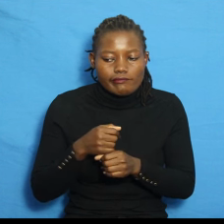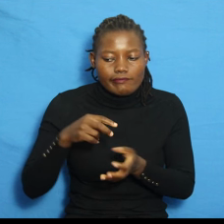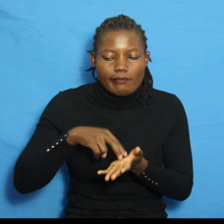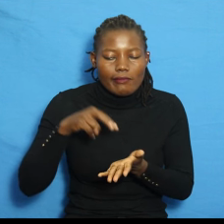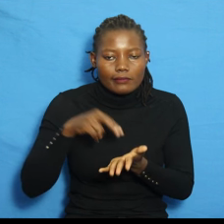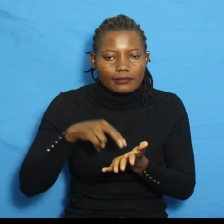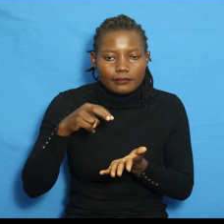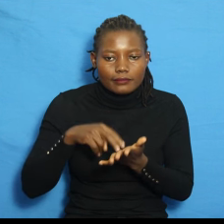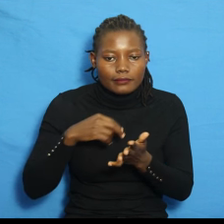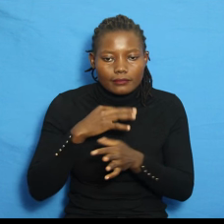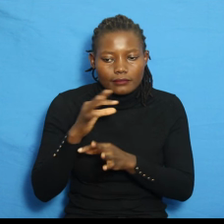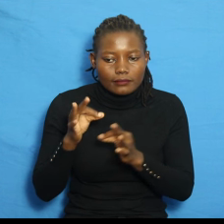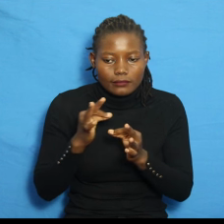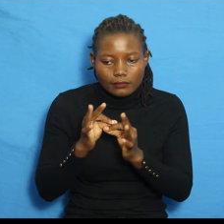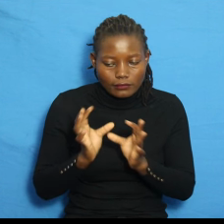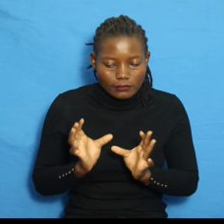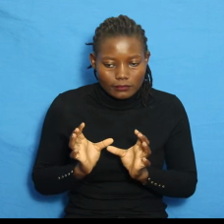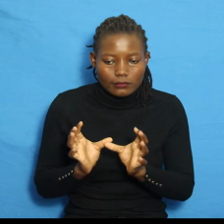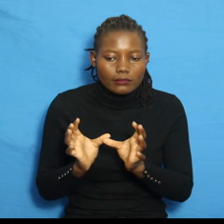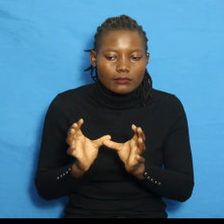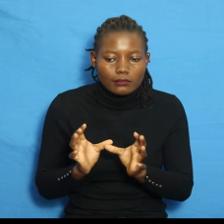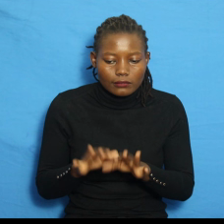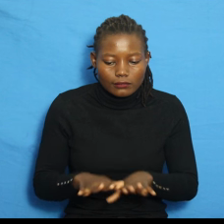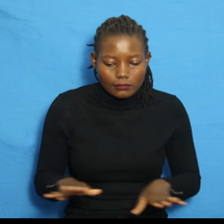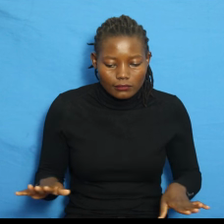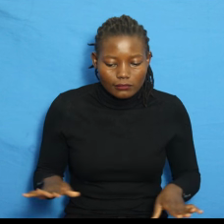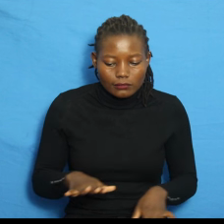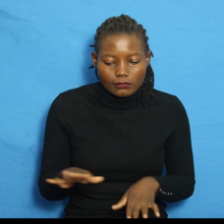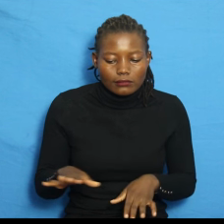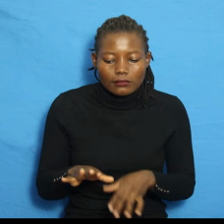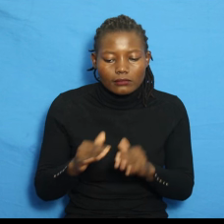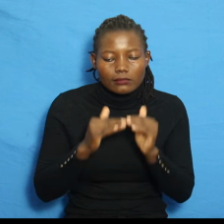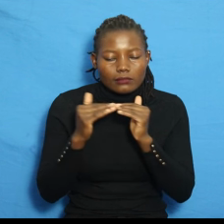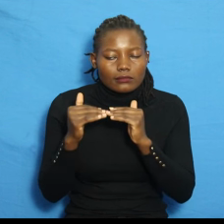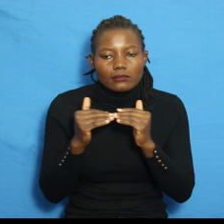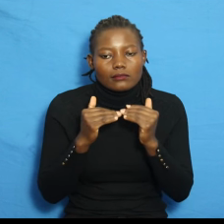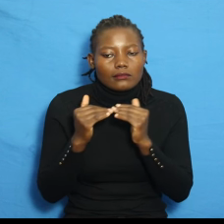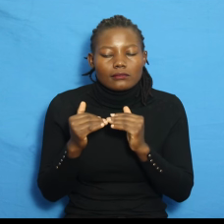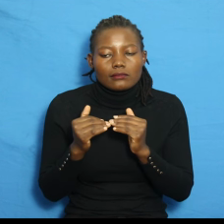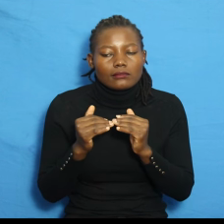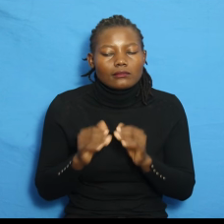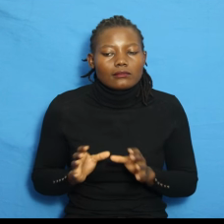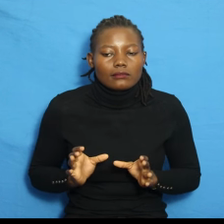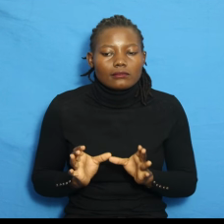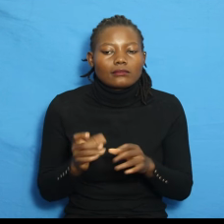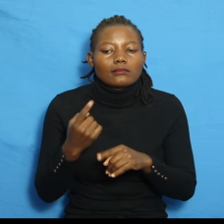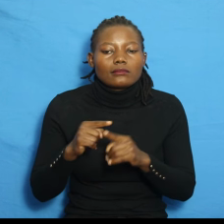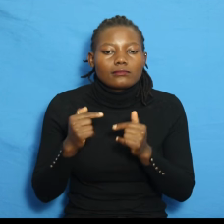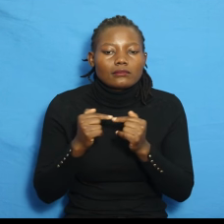Perpendicularly, you will execute the vertical jump, exert the force on the ground, and the ground will exert